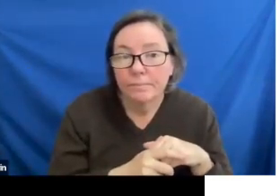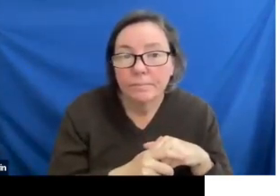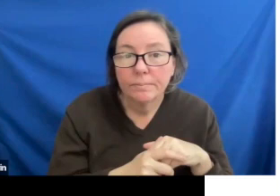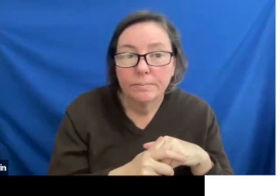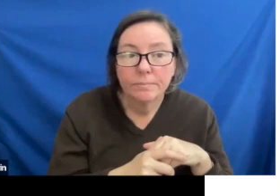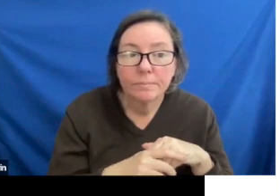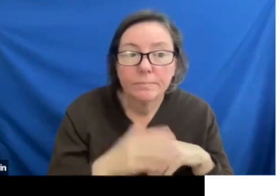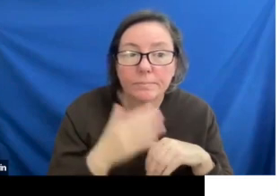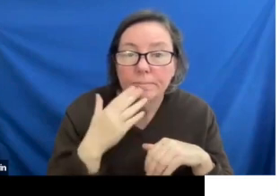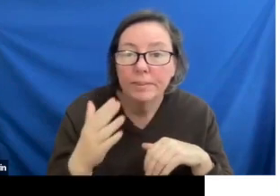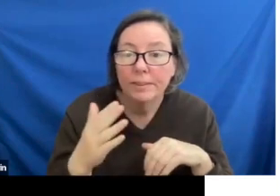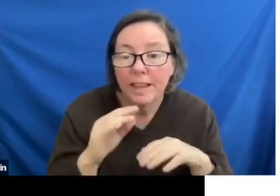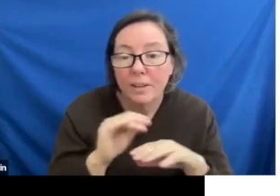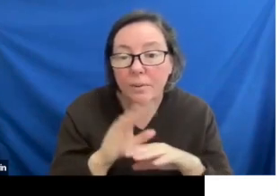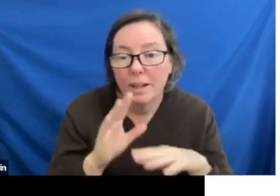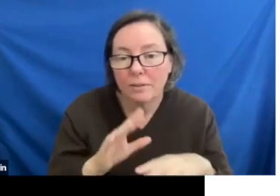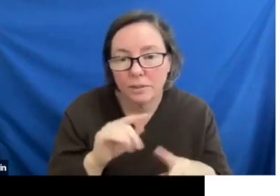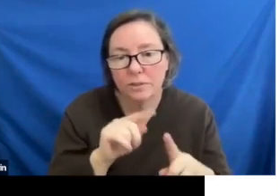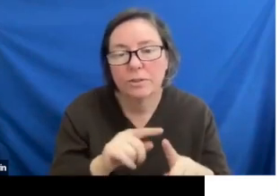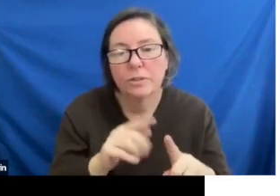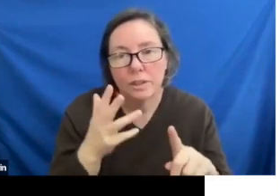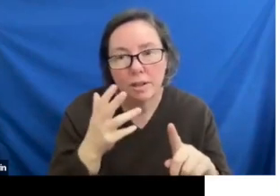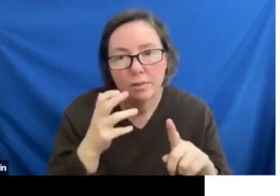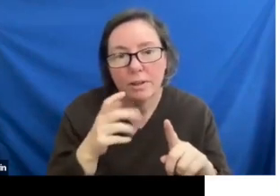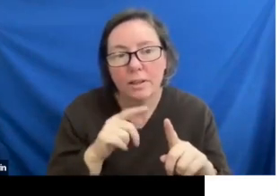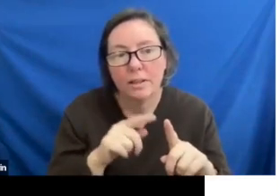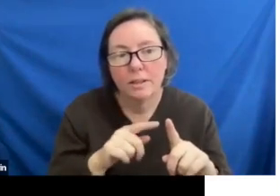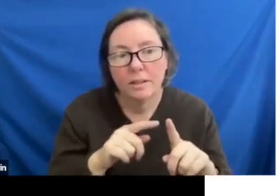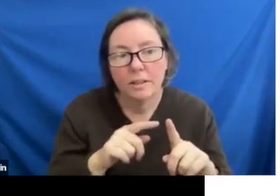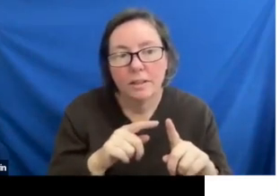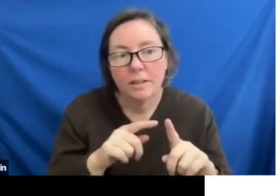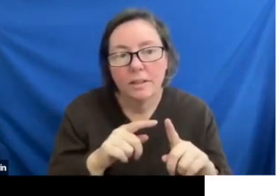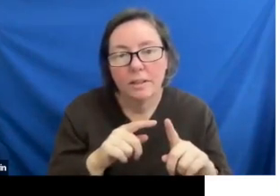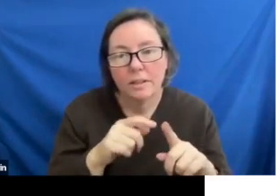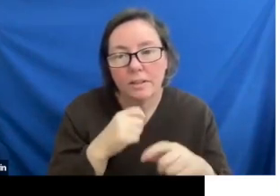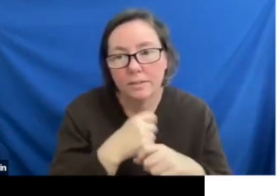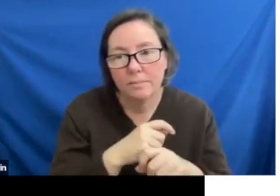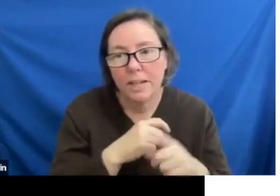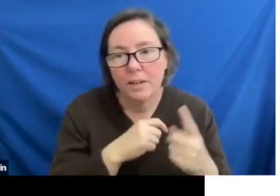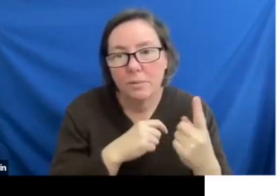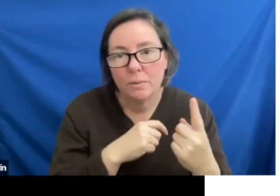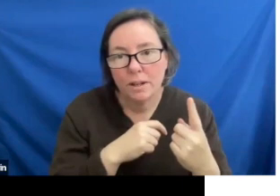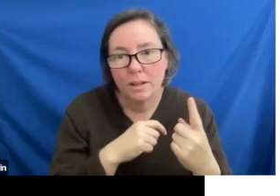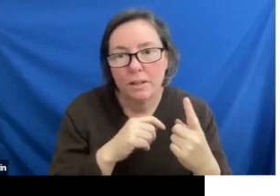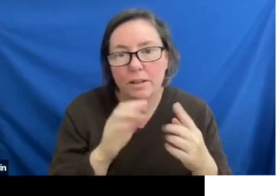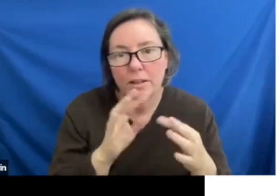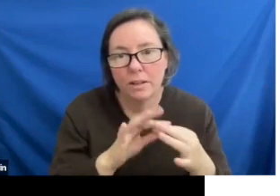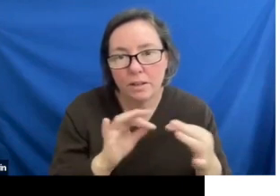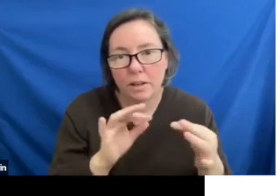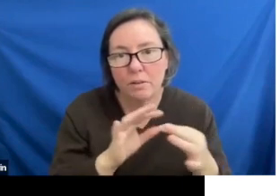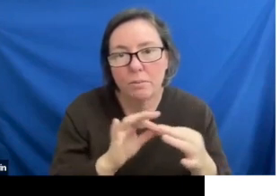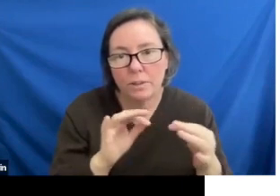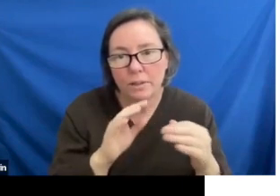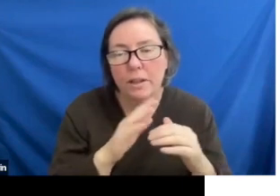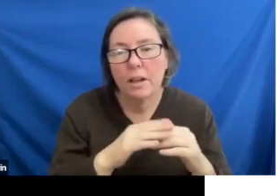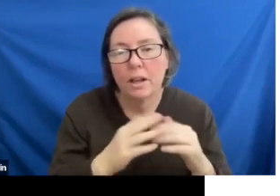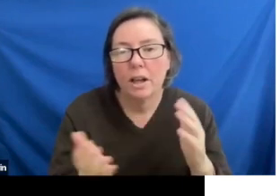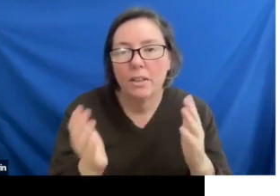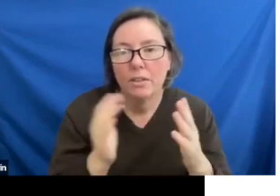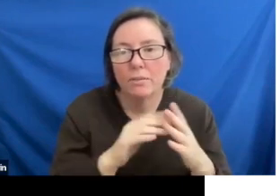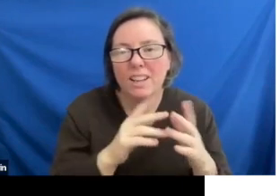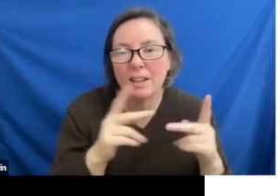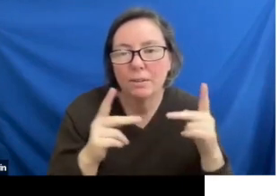Thank you, Counselor. And I do want to just make one note on the relocation efforts